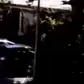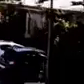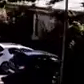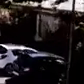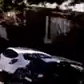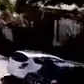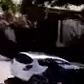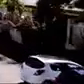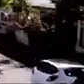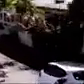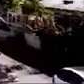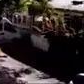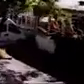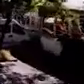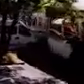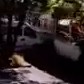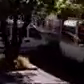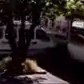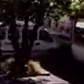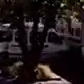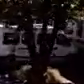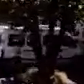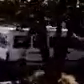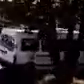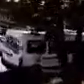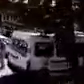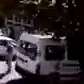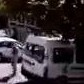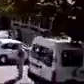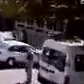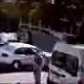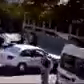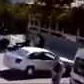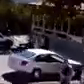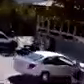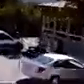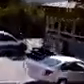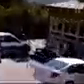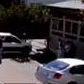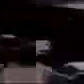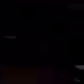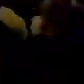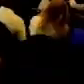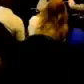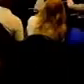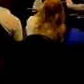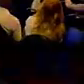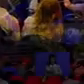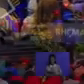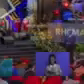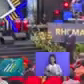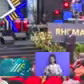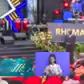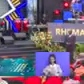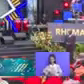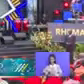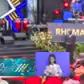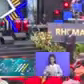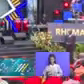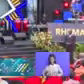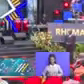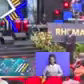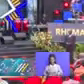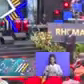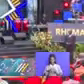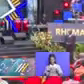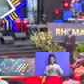belongs to a church Church it belongs to a Church of Jesus Christ in Europe in